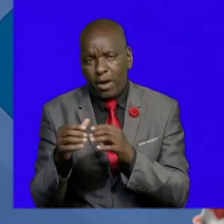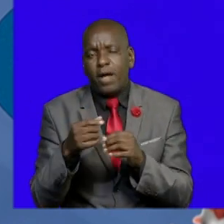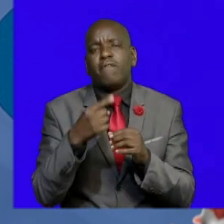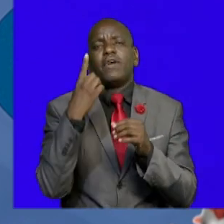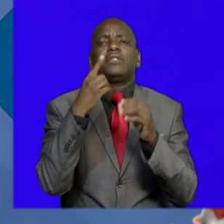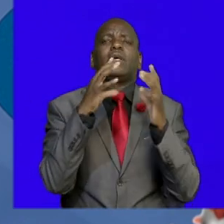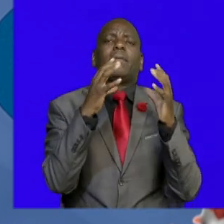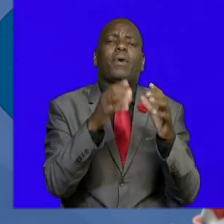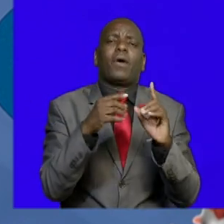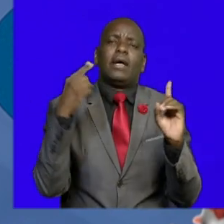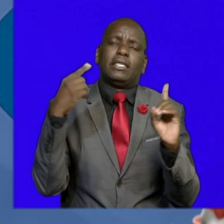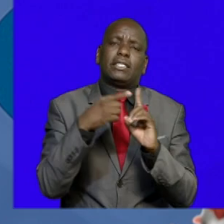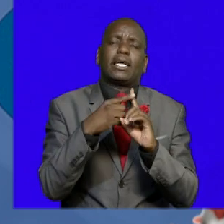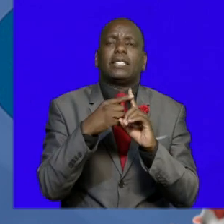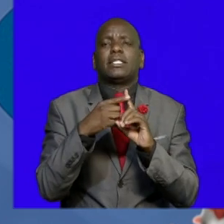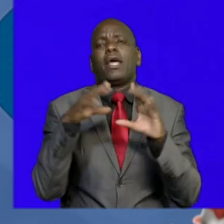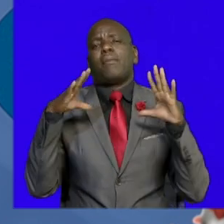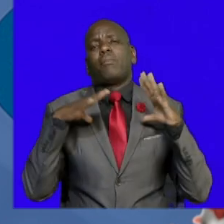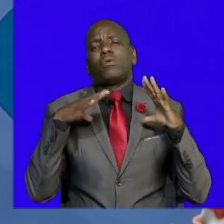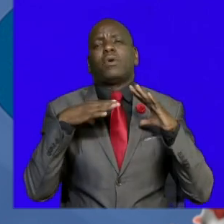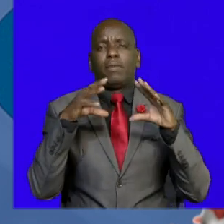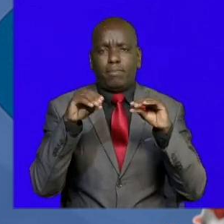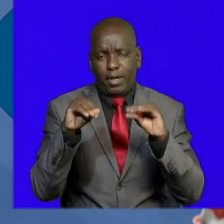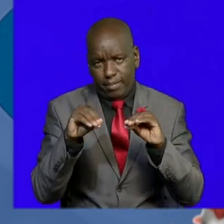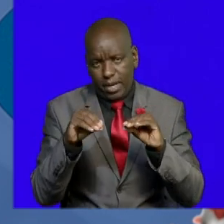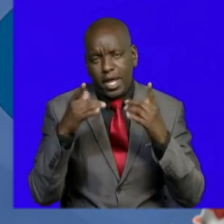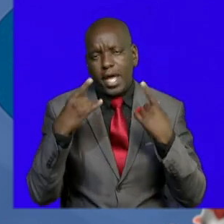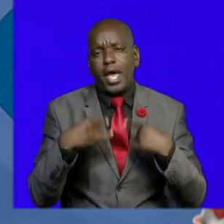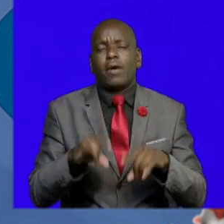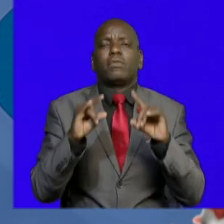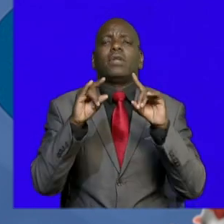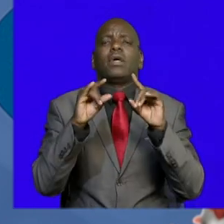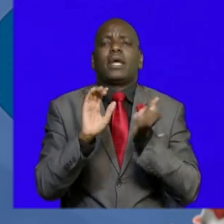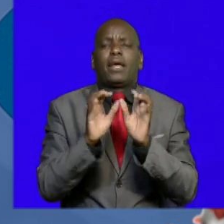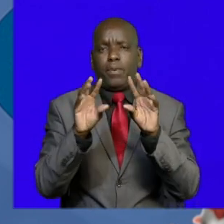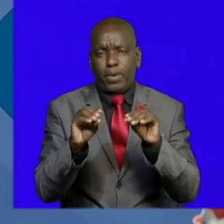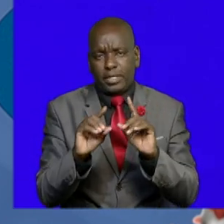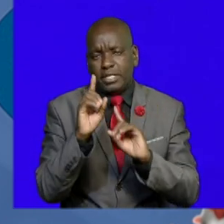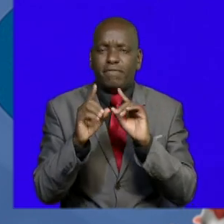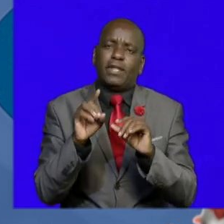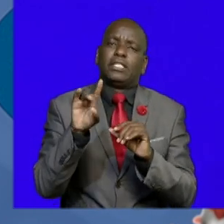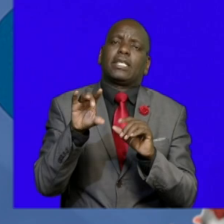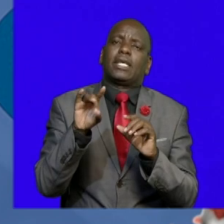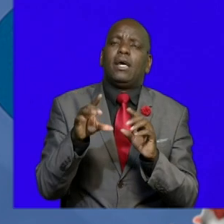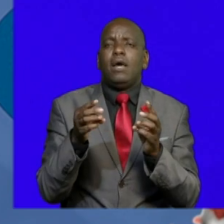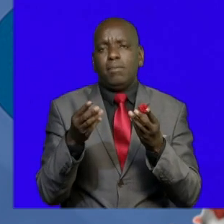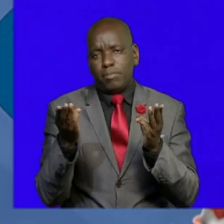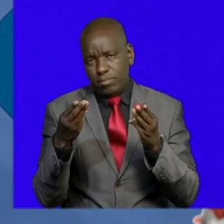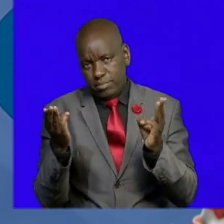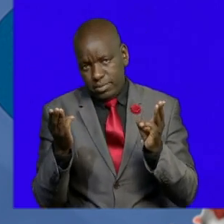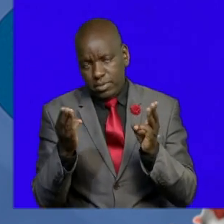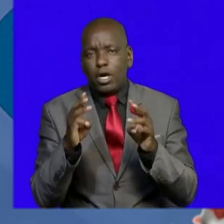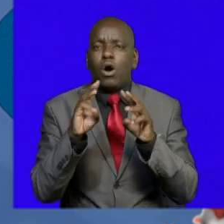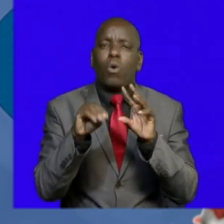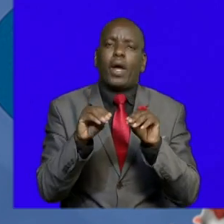first phase targeting the frontline workers, such as the healthcare workers, as well as those with underlying medical conditions. Work